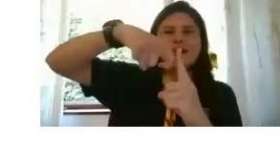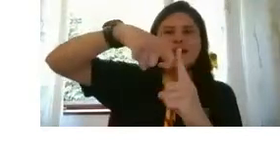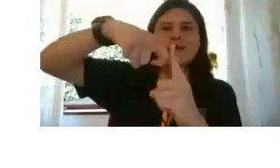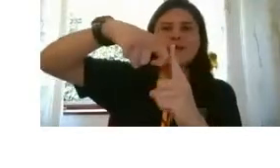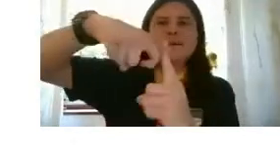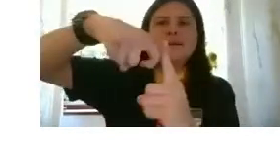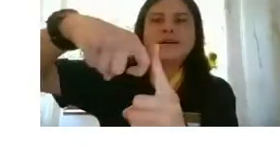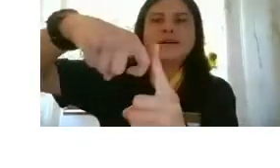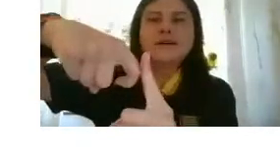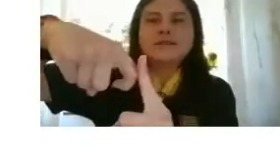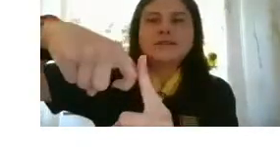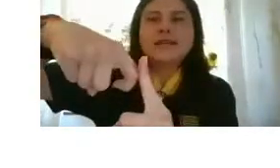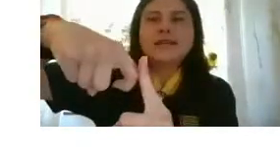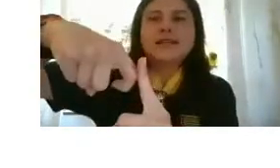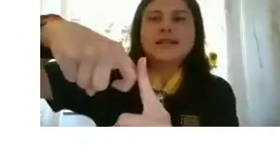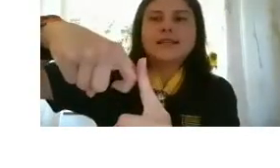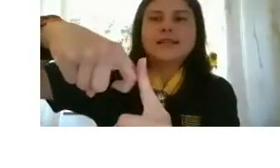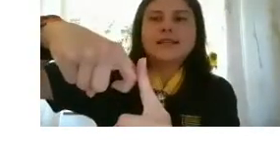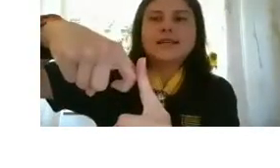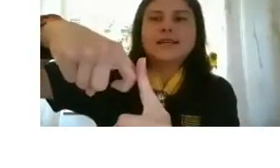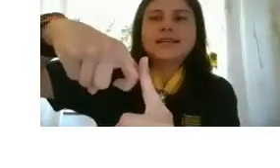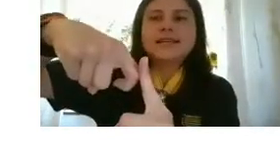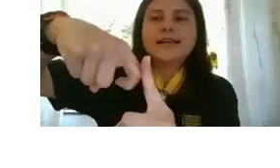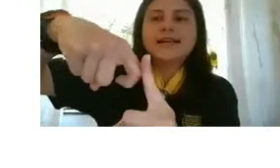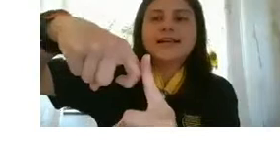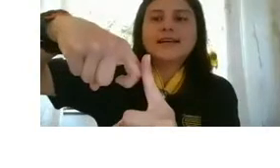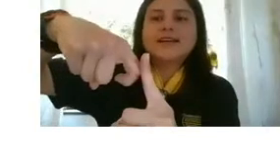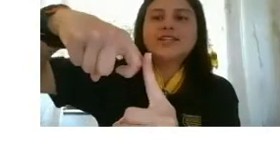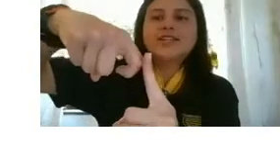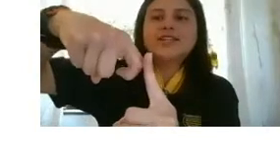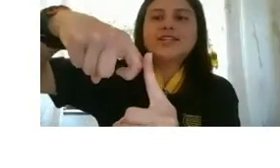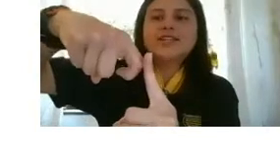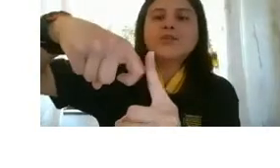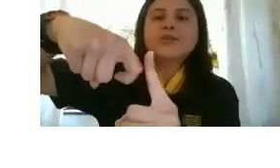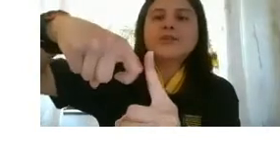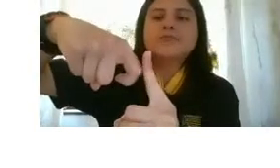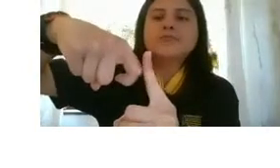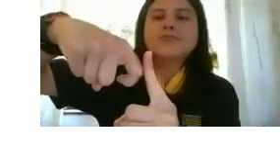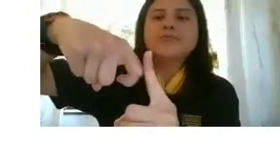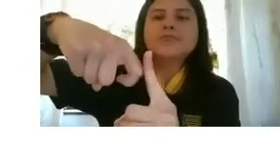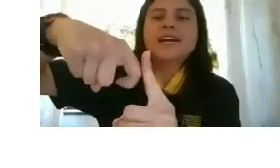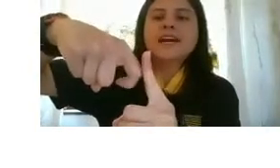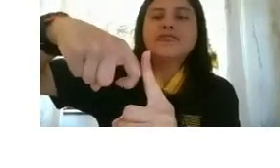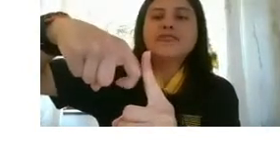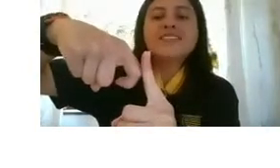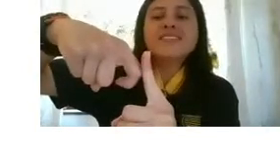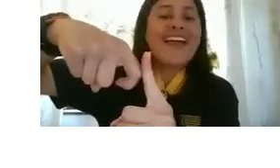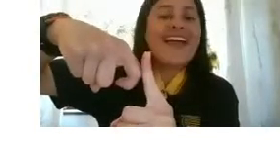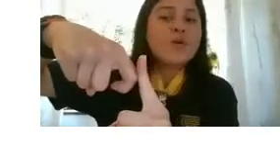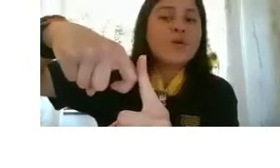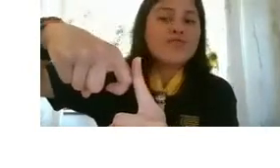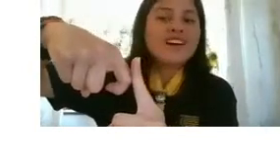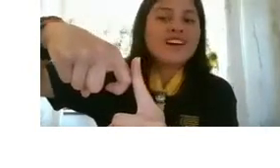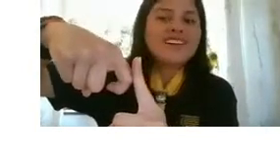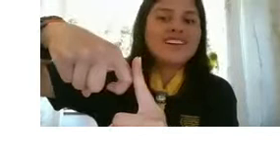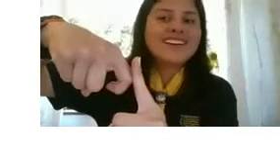a sign like this. Exactly. You need to kind of make the K with your